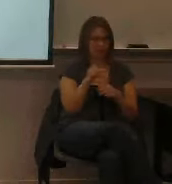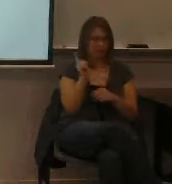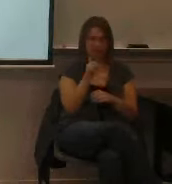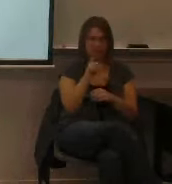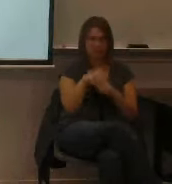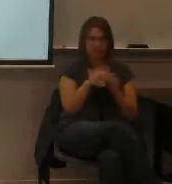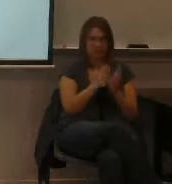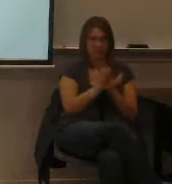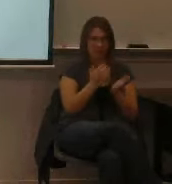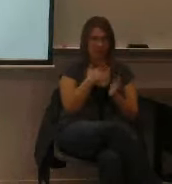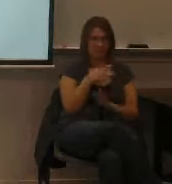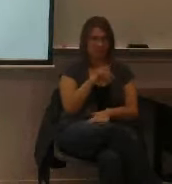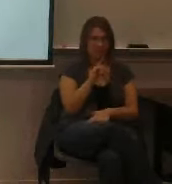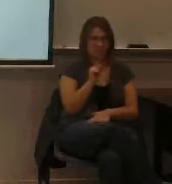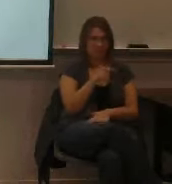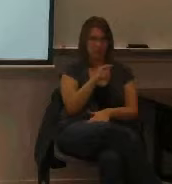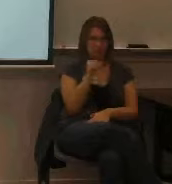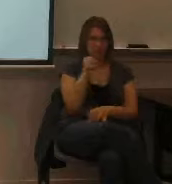the book?